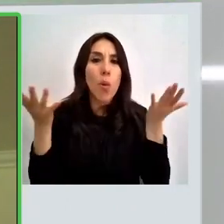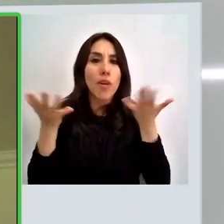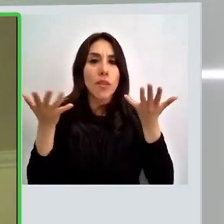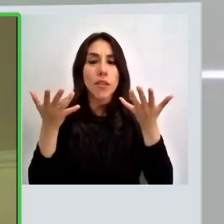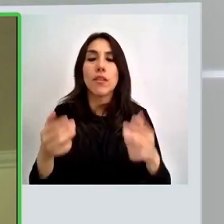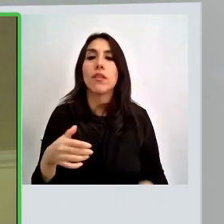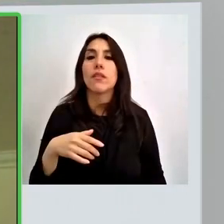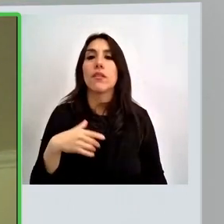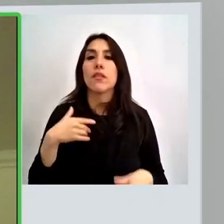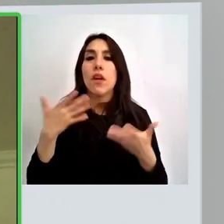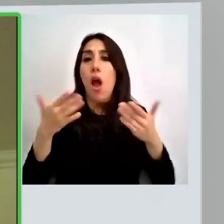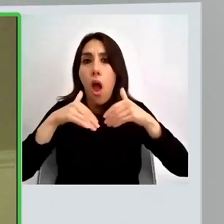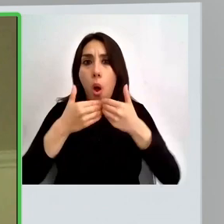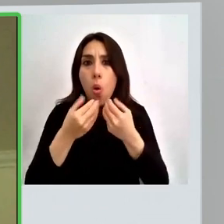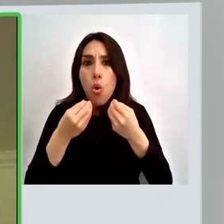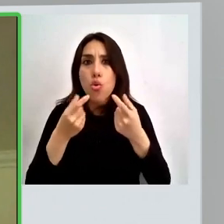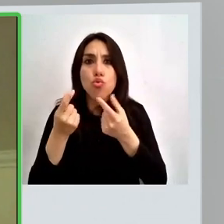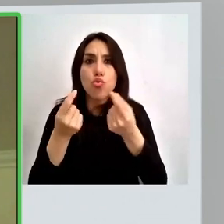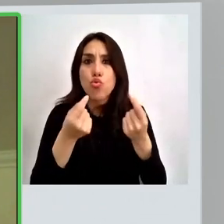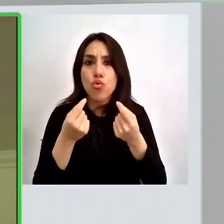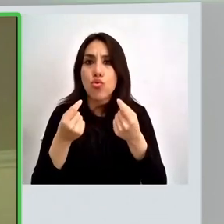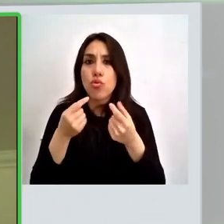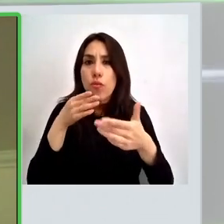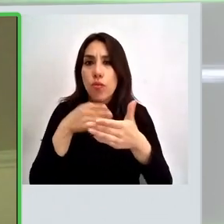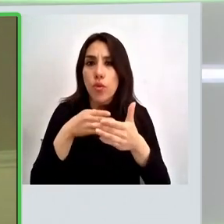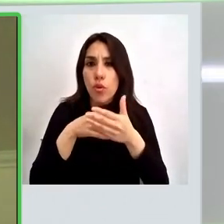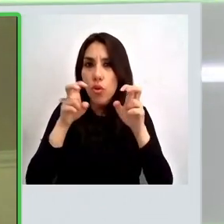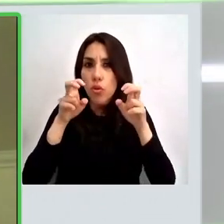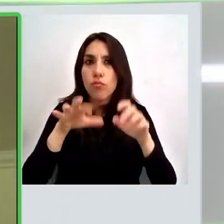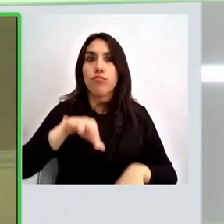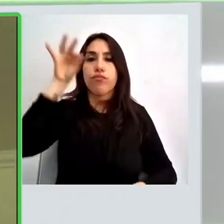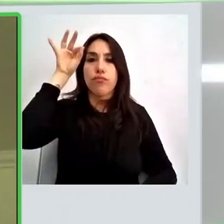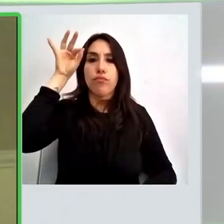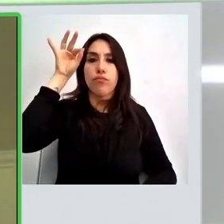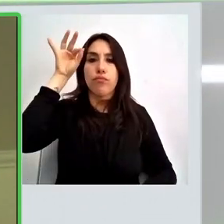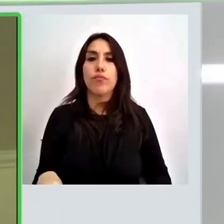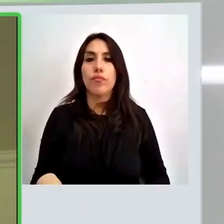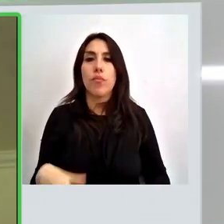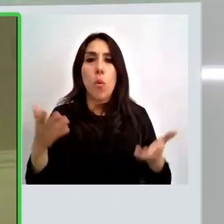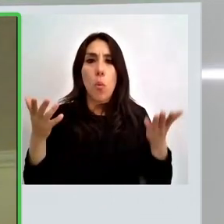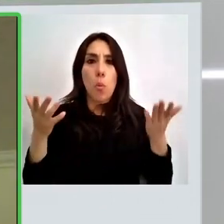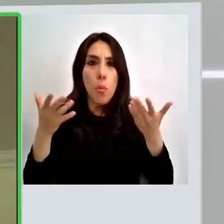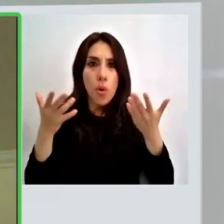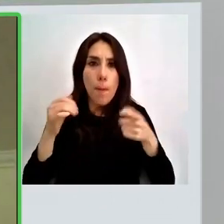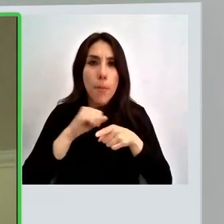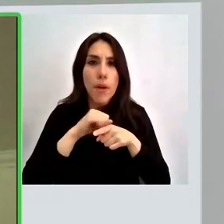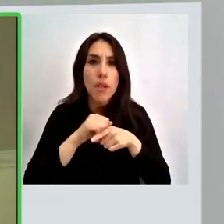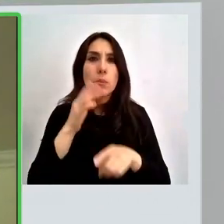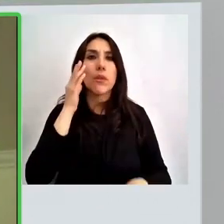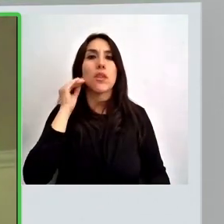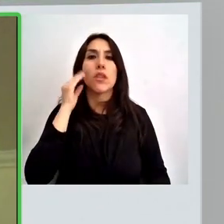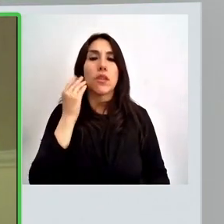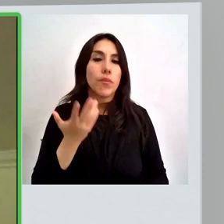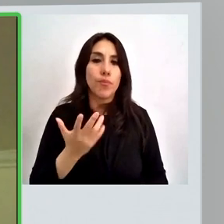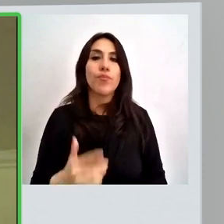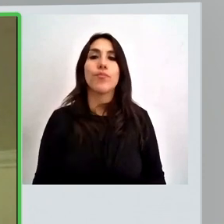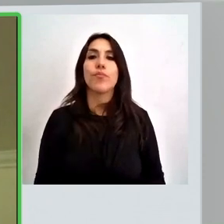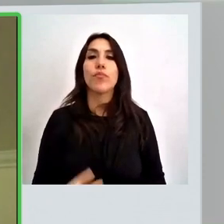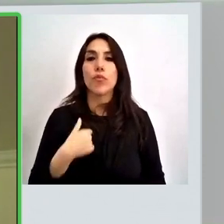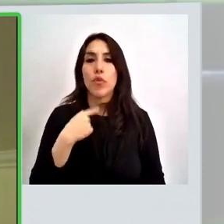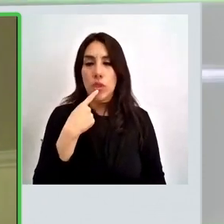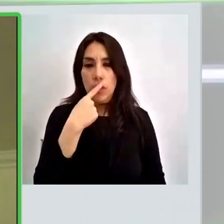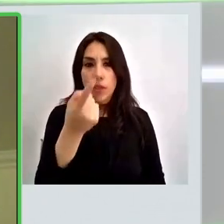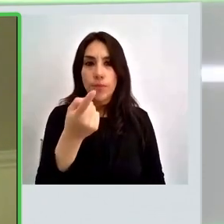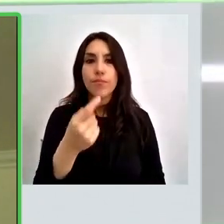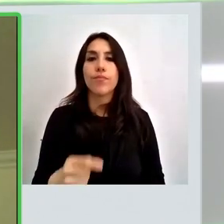their experience? I can tell you, without exception, every single company,